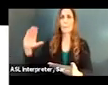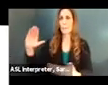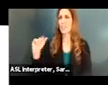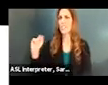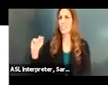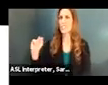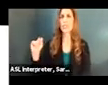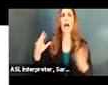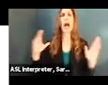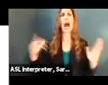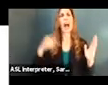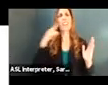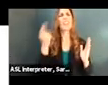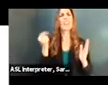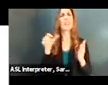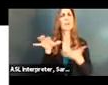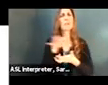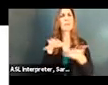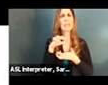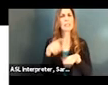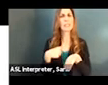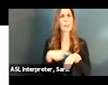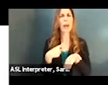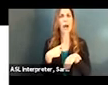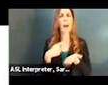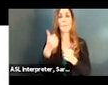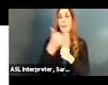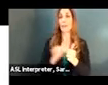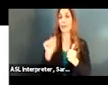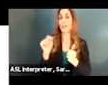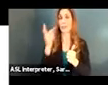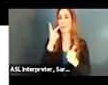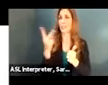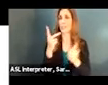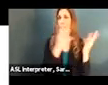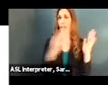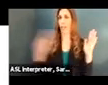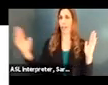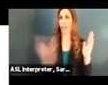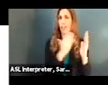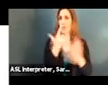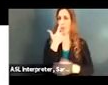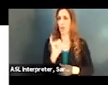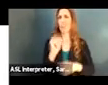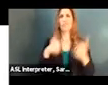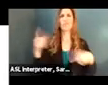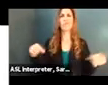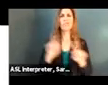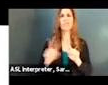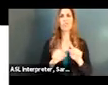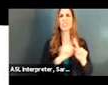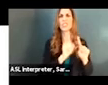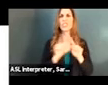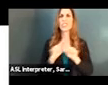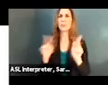little bit messy. Every AT Continuum I've ever seen is slightly different. So take it with a grain of salt, but I think